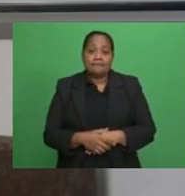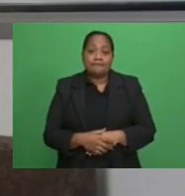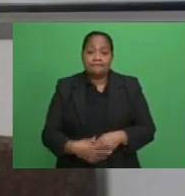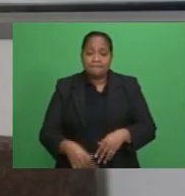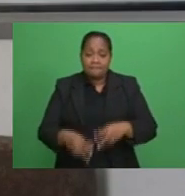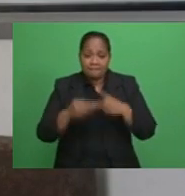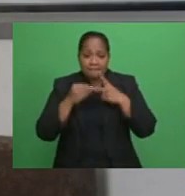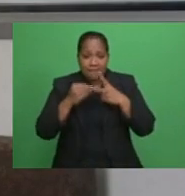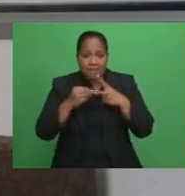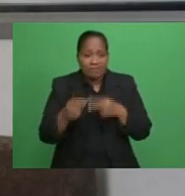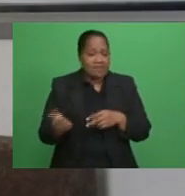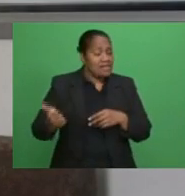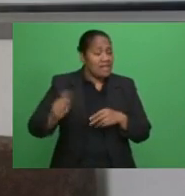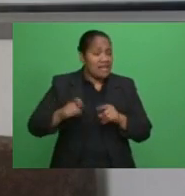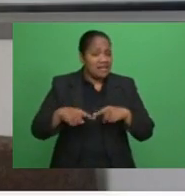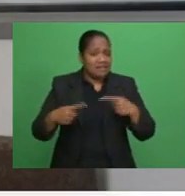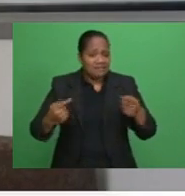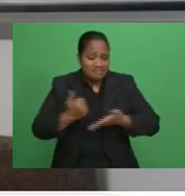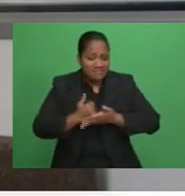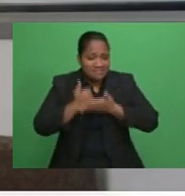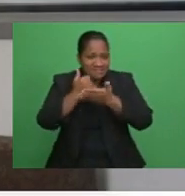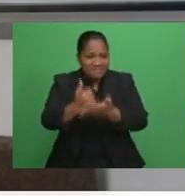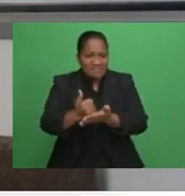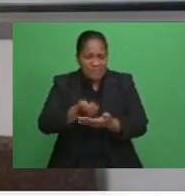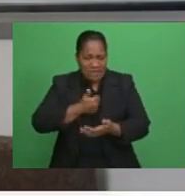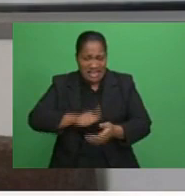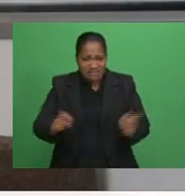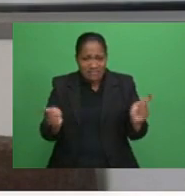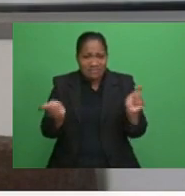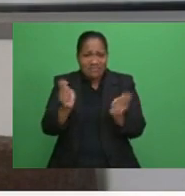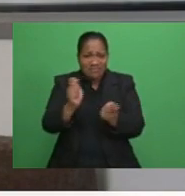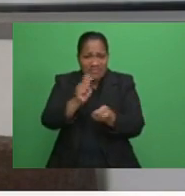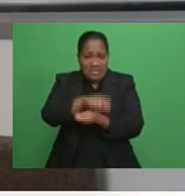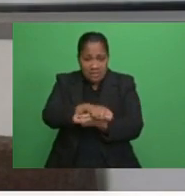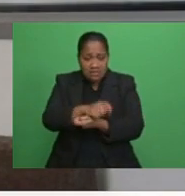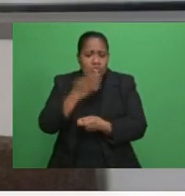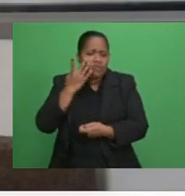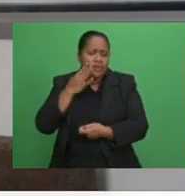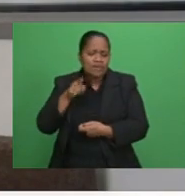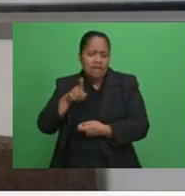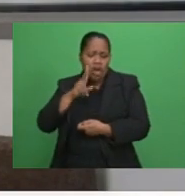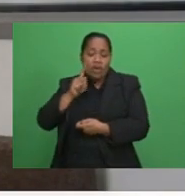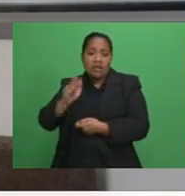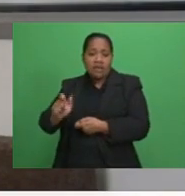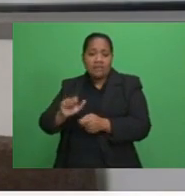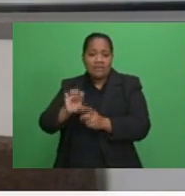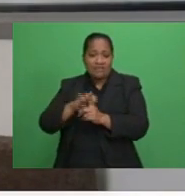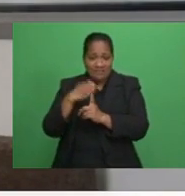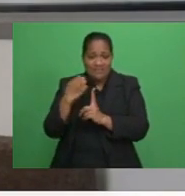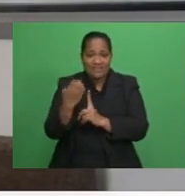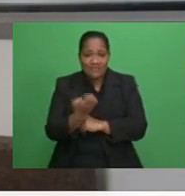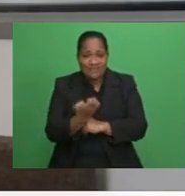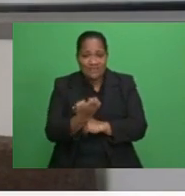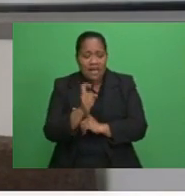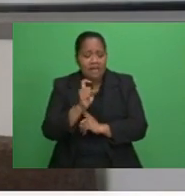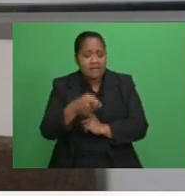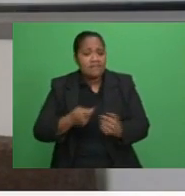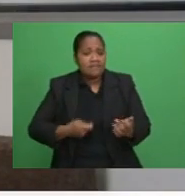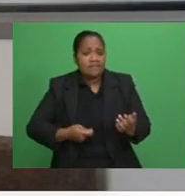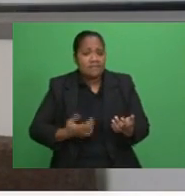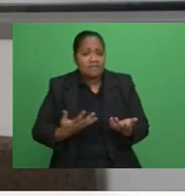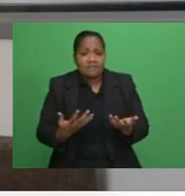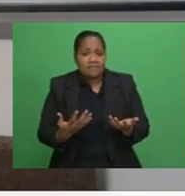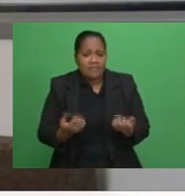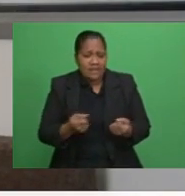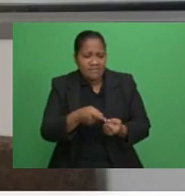will support behavioral changes when it comes to looking after the environment, for instance. If you pay ECAL